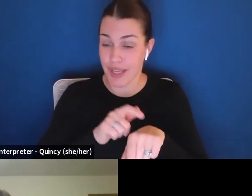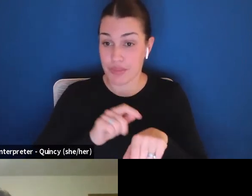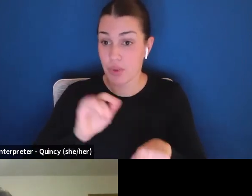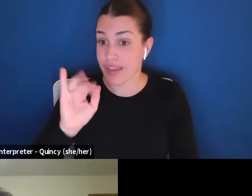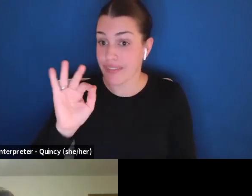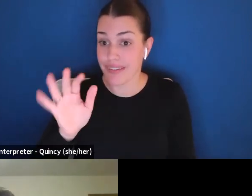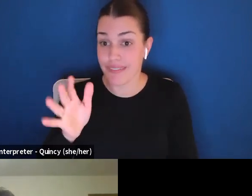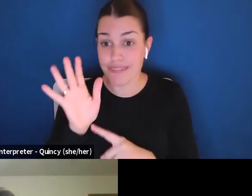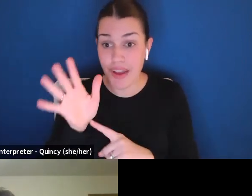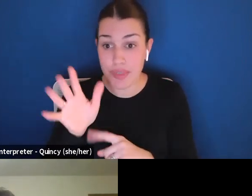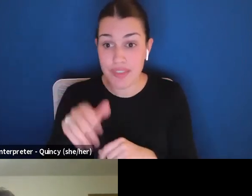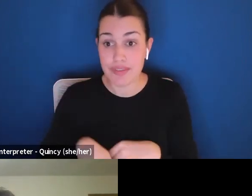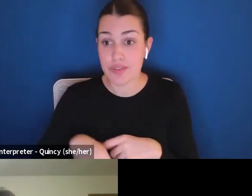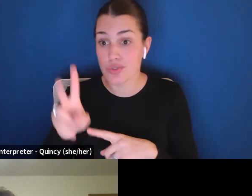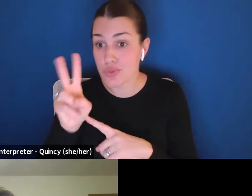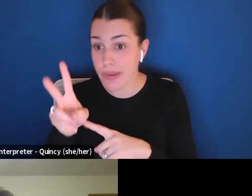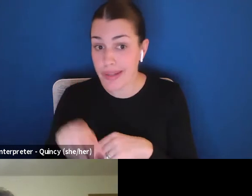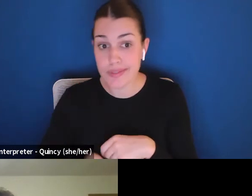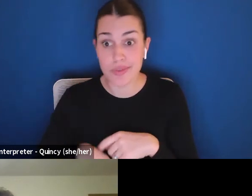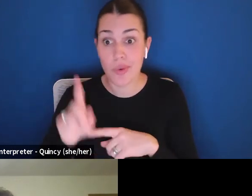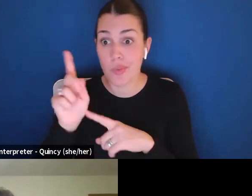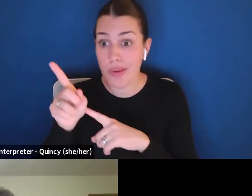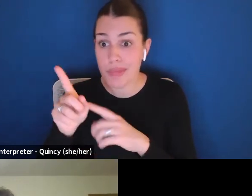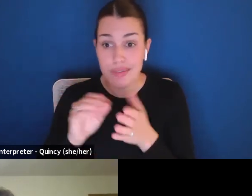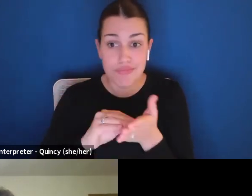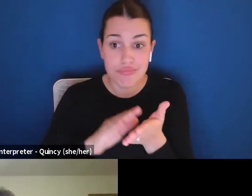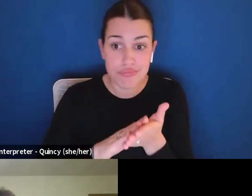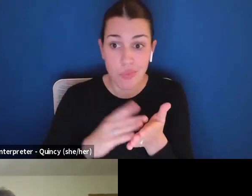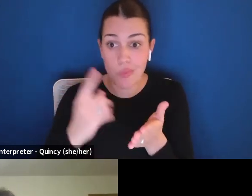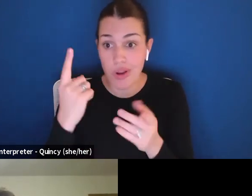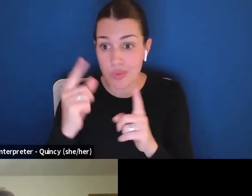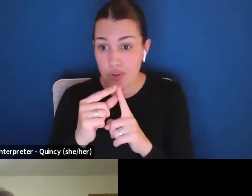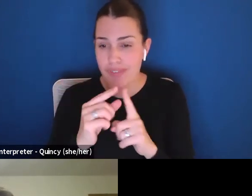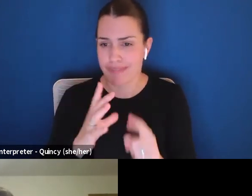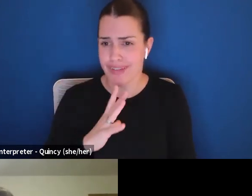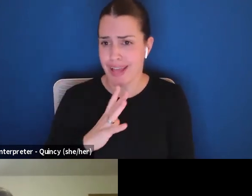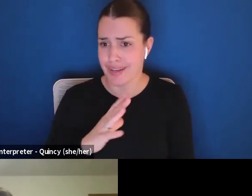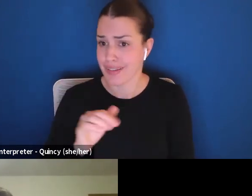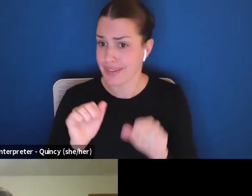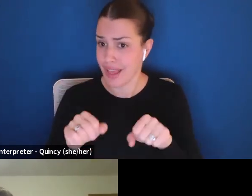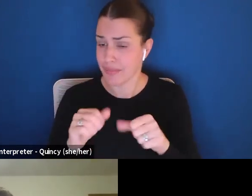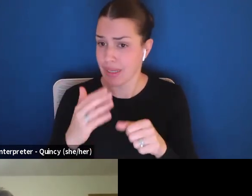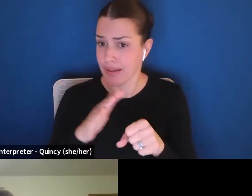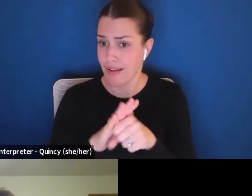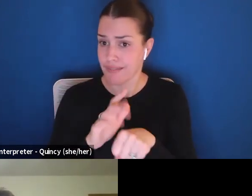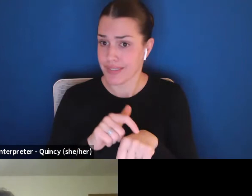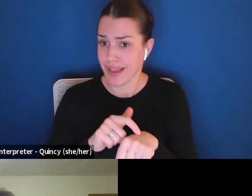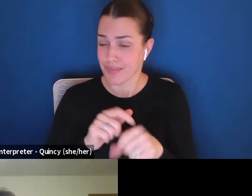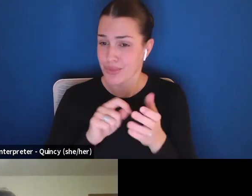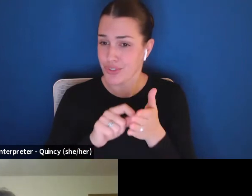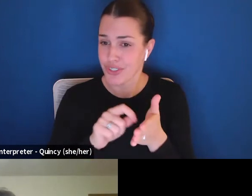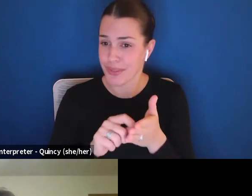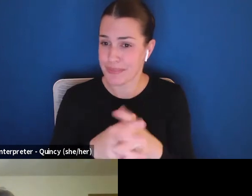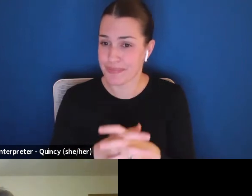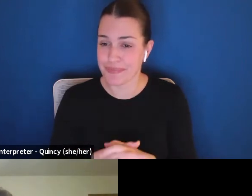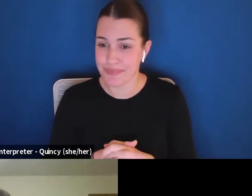5 minutes or 2 minutes or 1 minute, that can still be all the time you need for journaling. It might also be